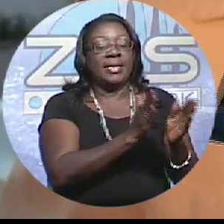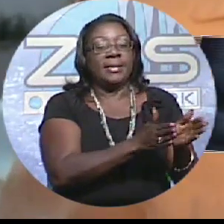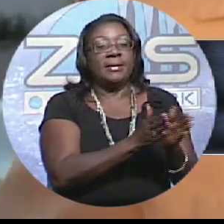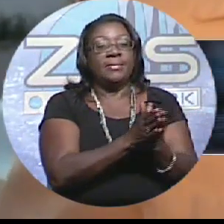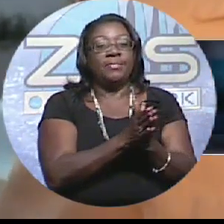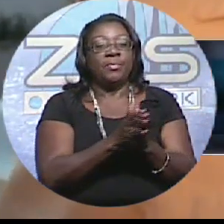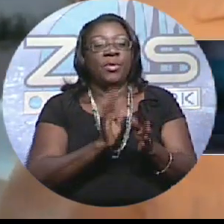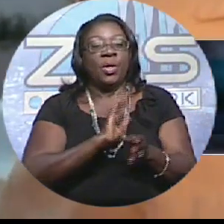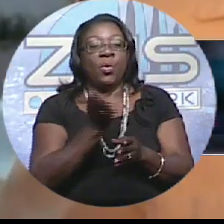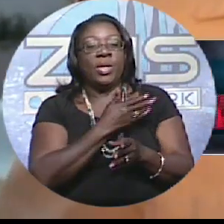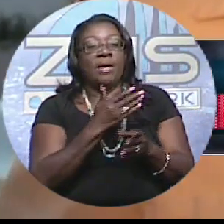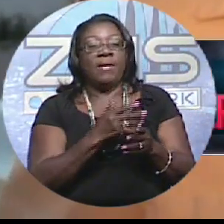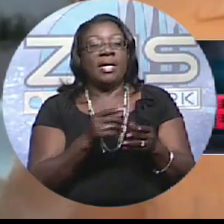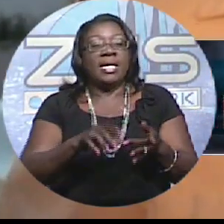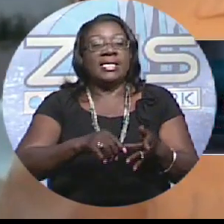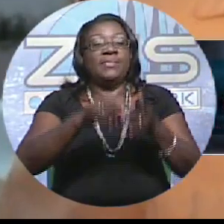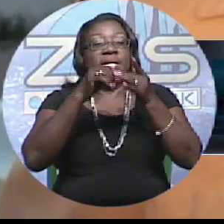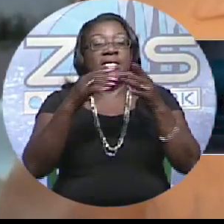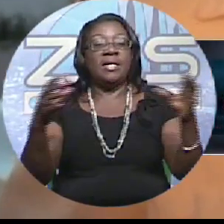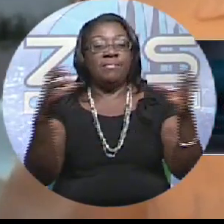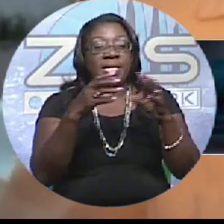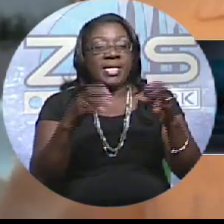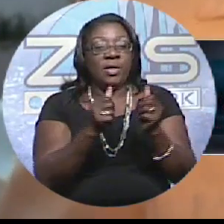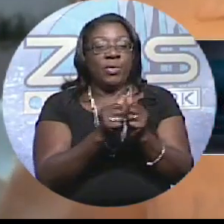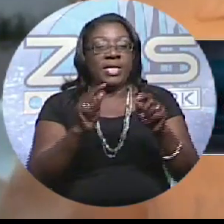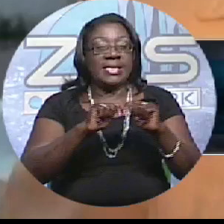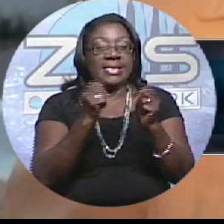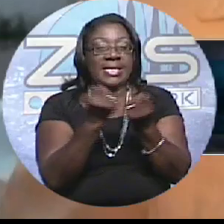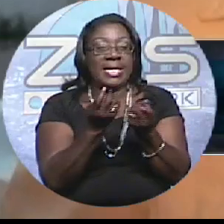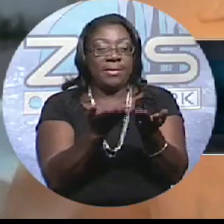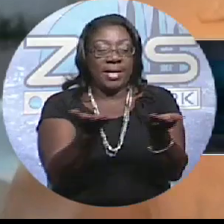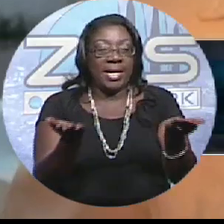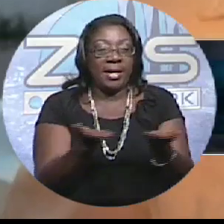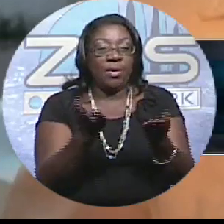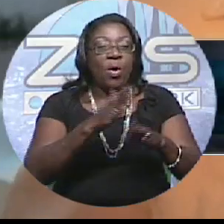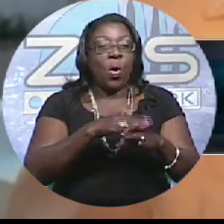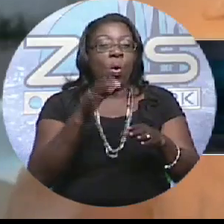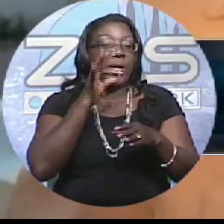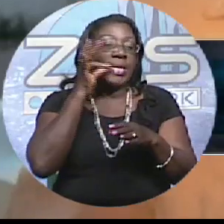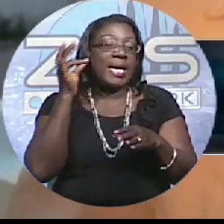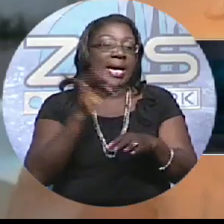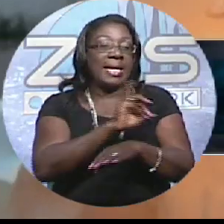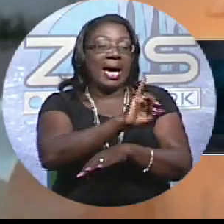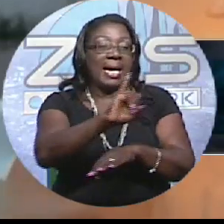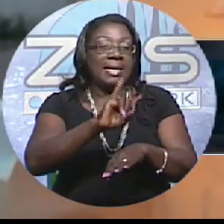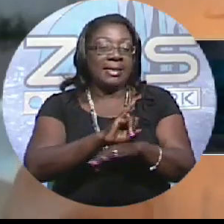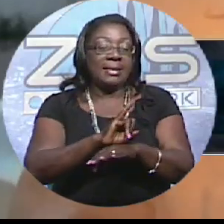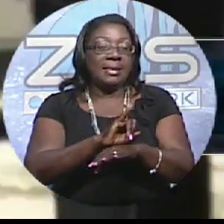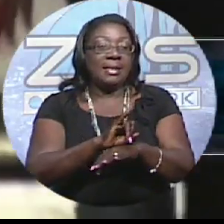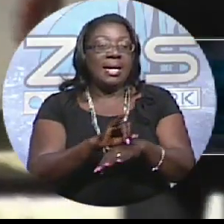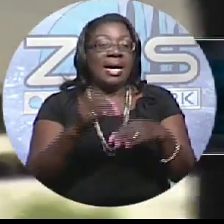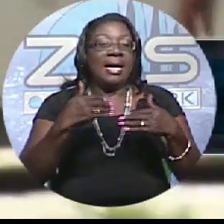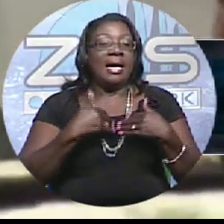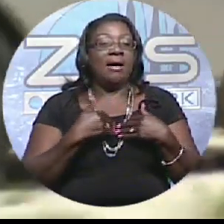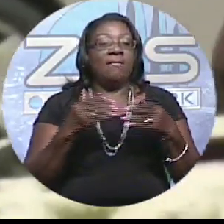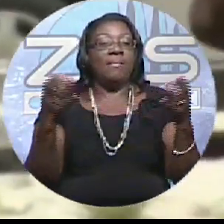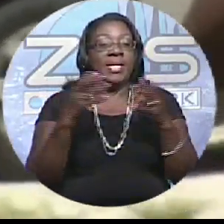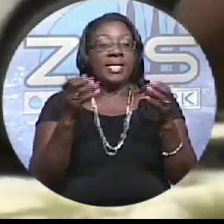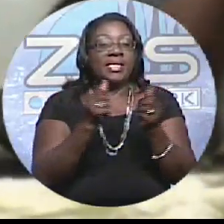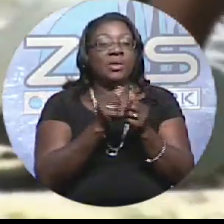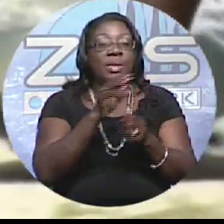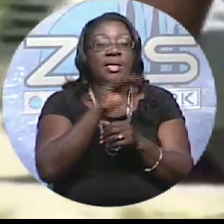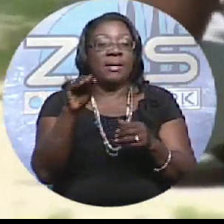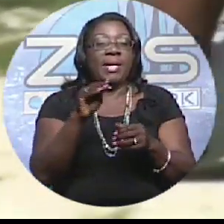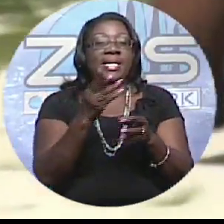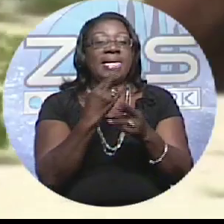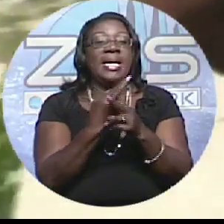a special meeting with my team here in Cat Island, which consists of career and reserve officers. I have had briefings with them, and